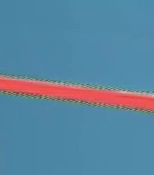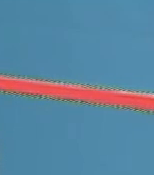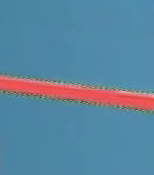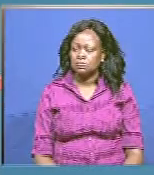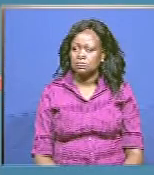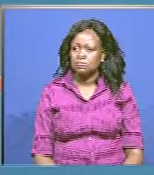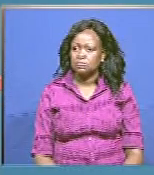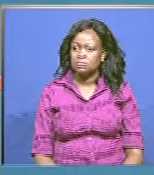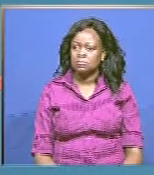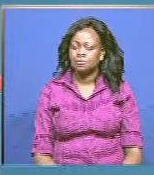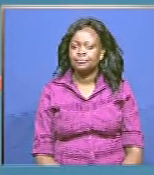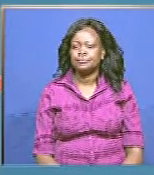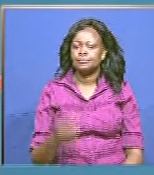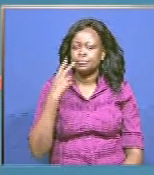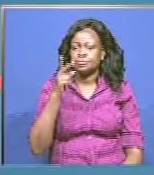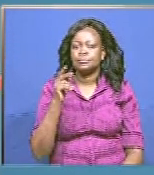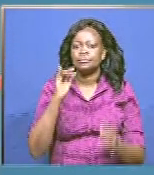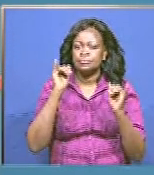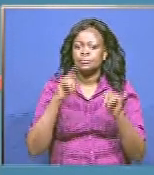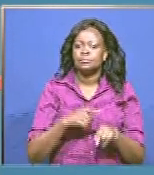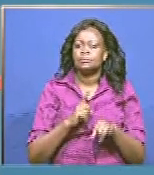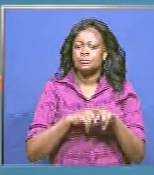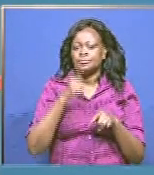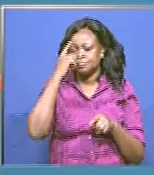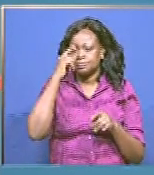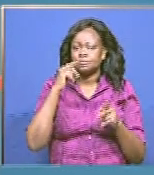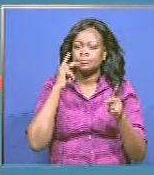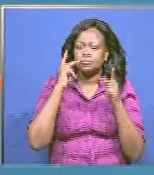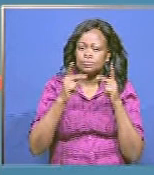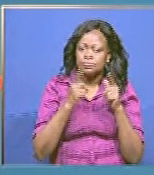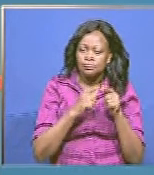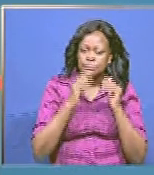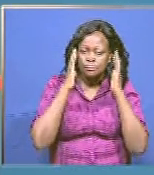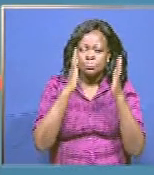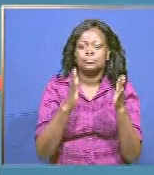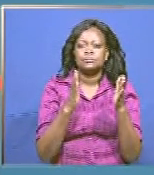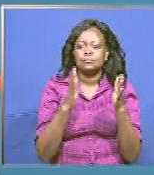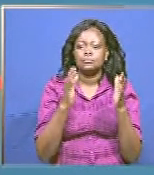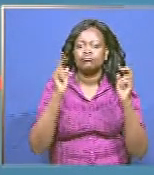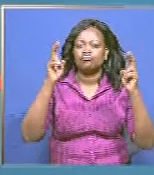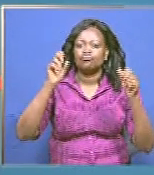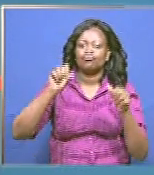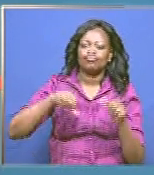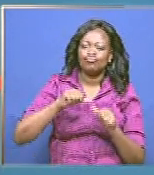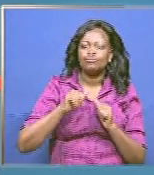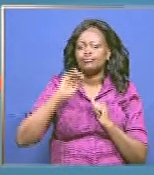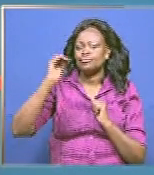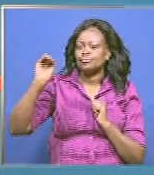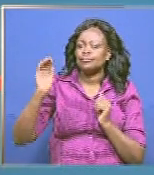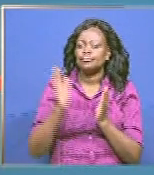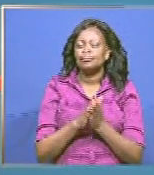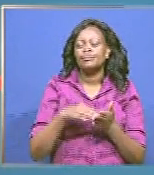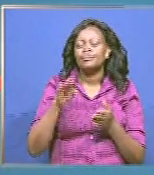Welcome back. If you're joining us, you're watching Channel One News Hour. It's time for Perspective, and we focus on issues surrounding the counties and